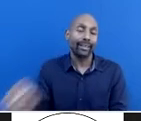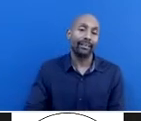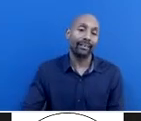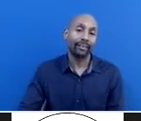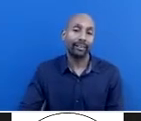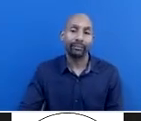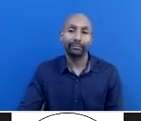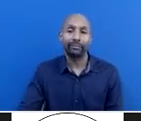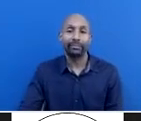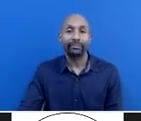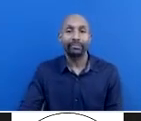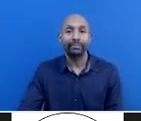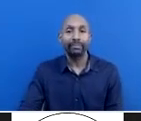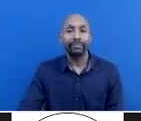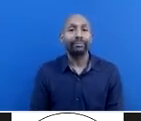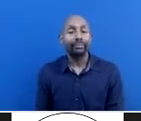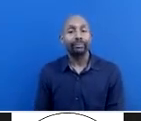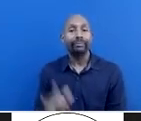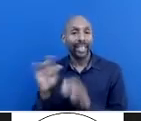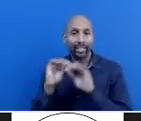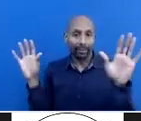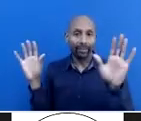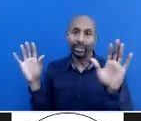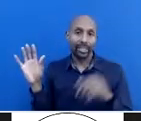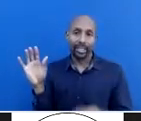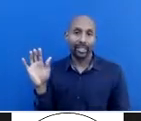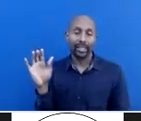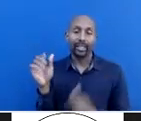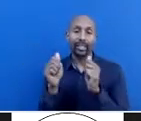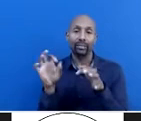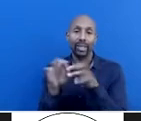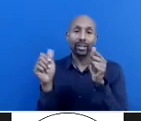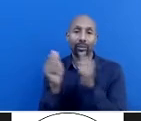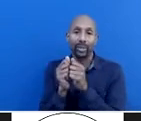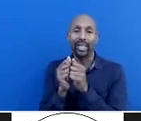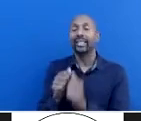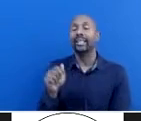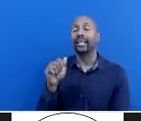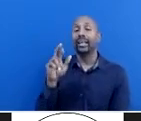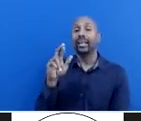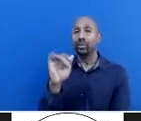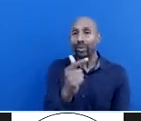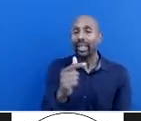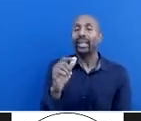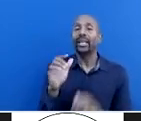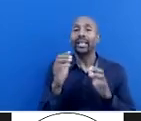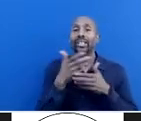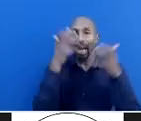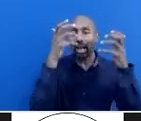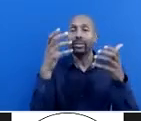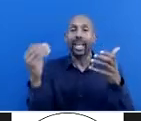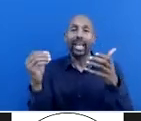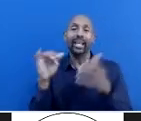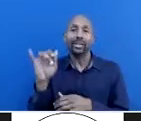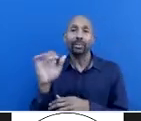That is present very plainly and clearly in the ring shout, and that engagement is present in Jamal Cyrus's works.